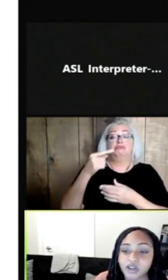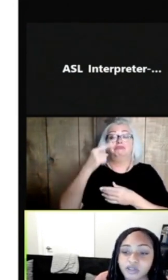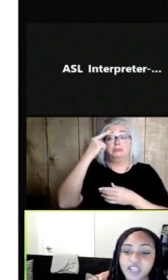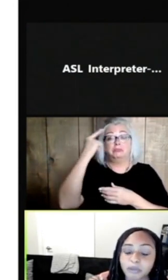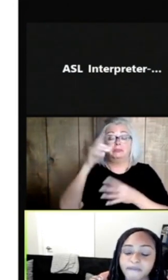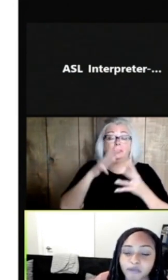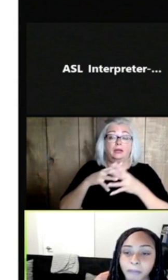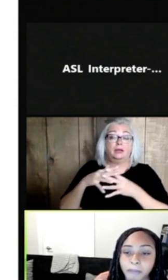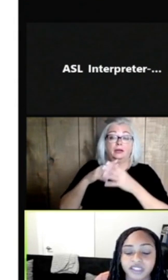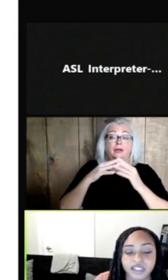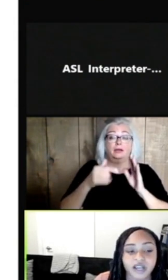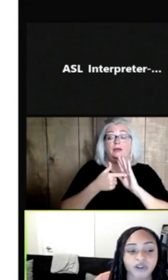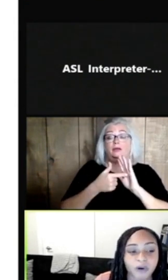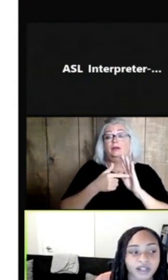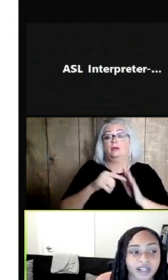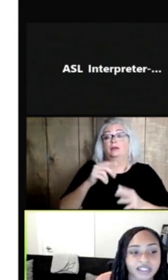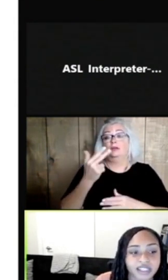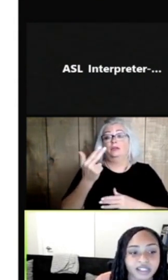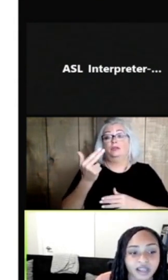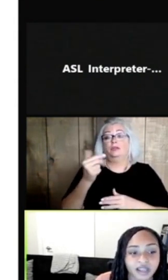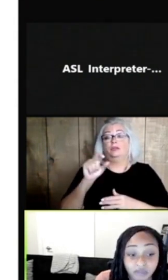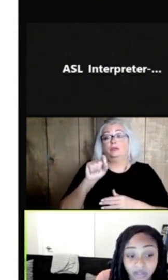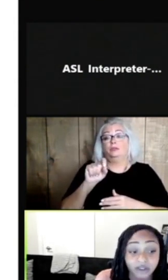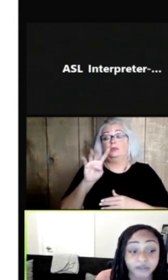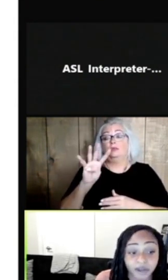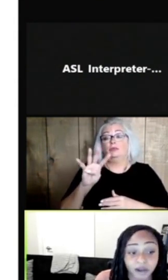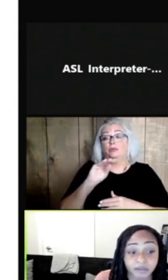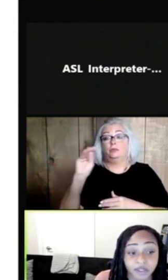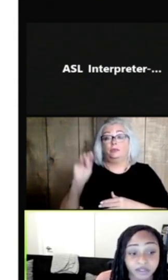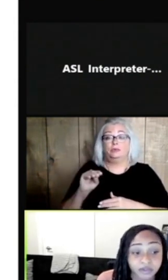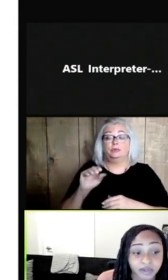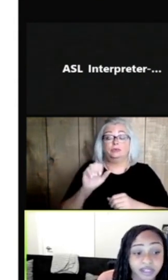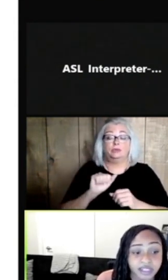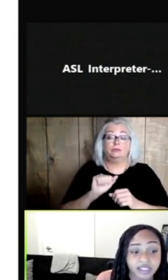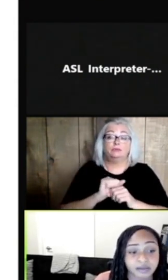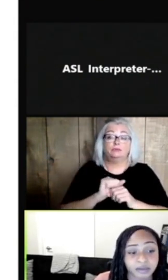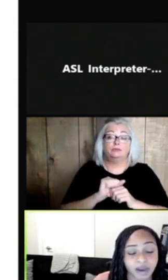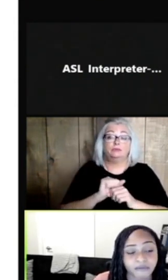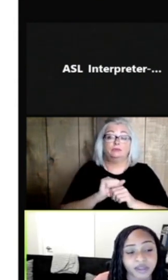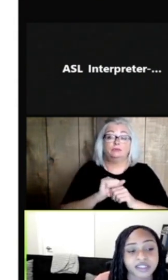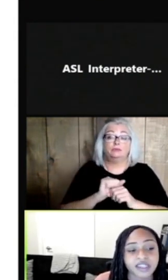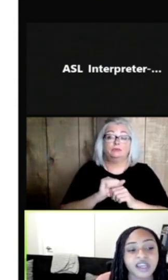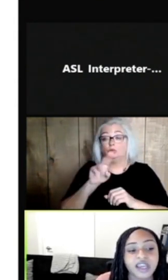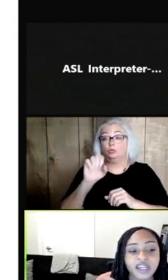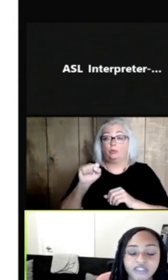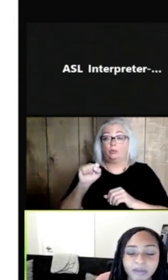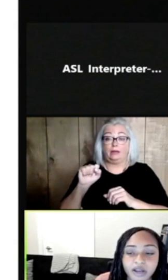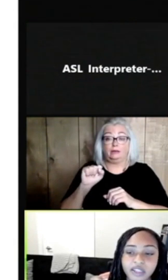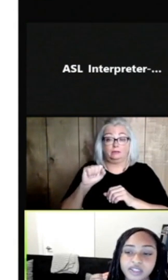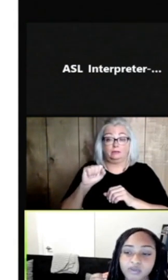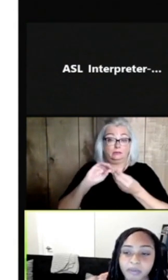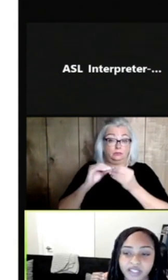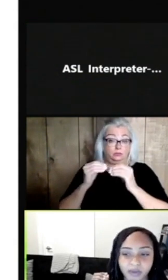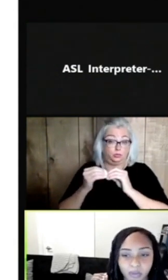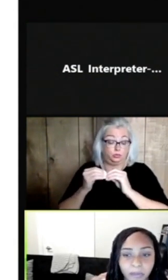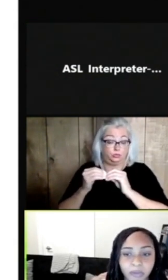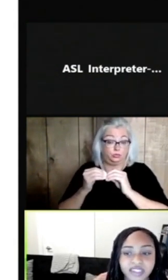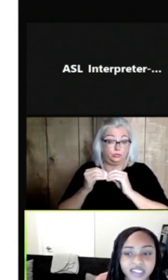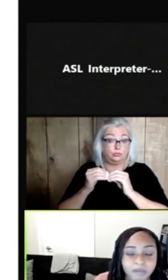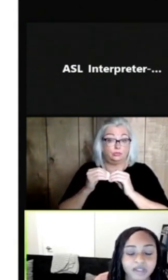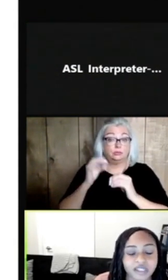represent 13.4% of COVID-19 of the United States demographics. Native Americans